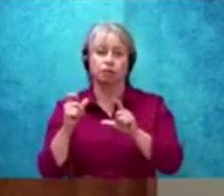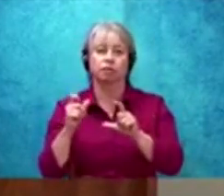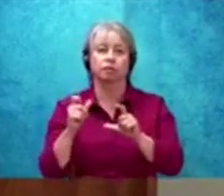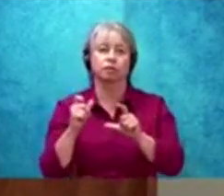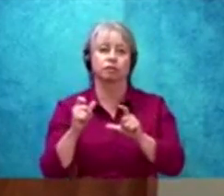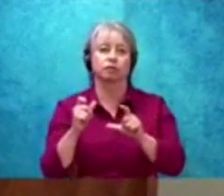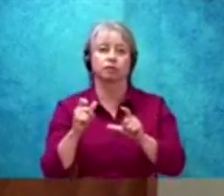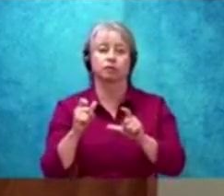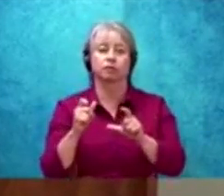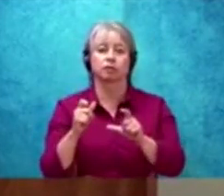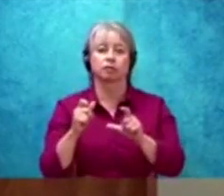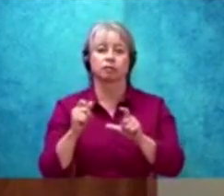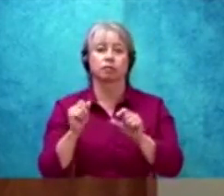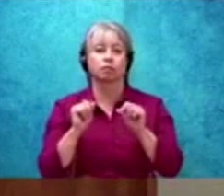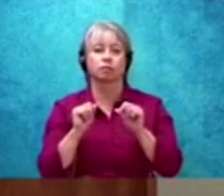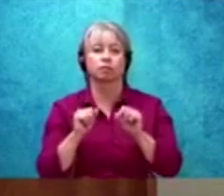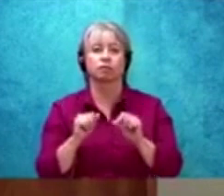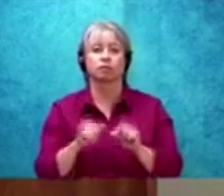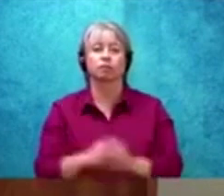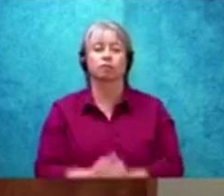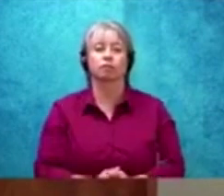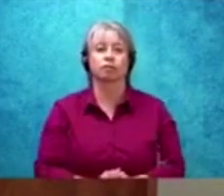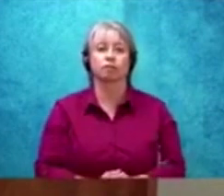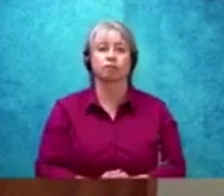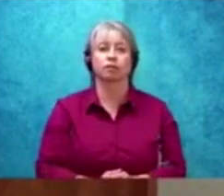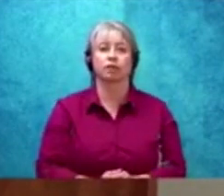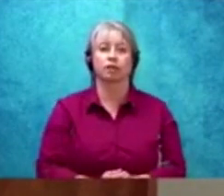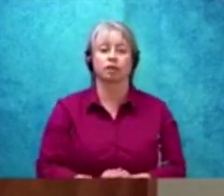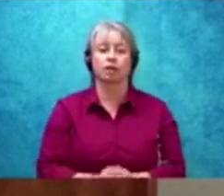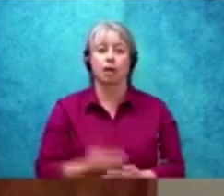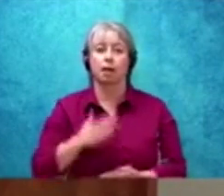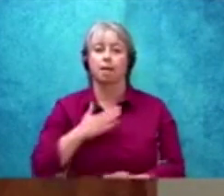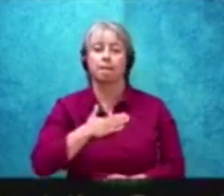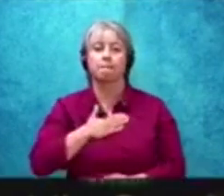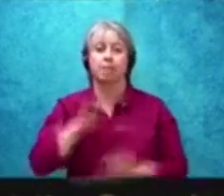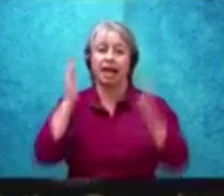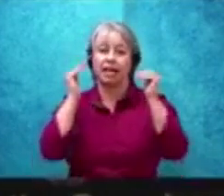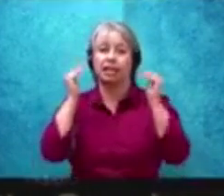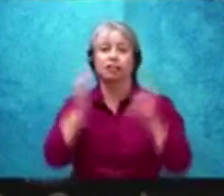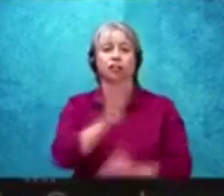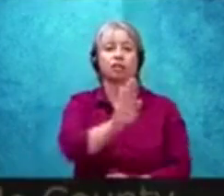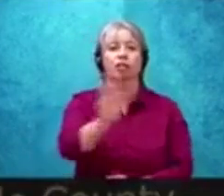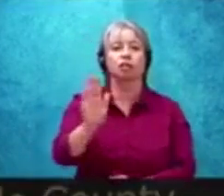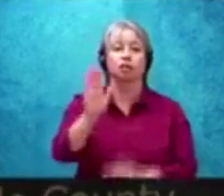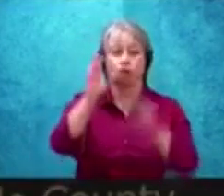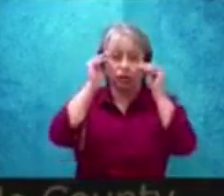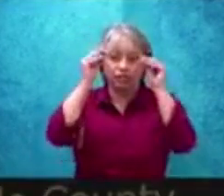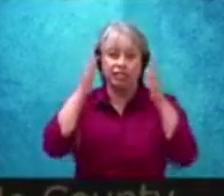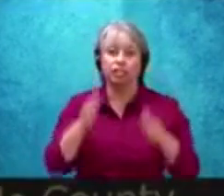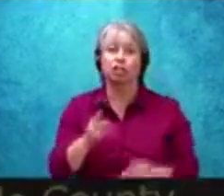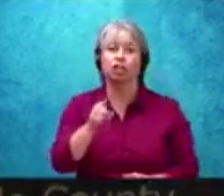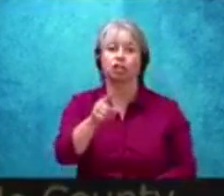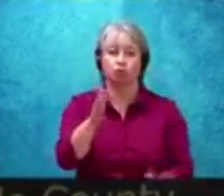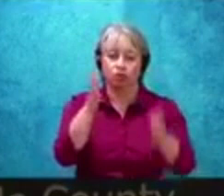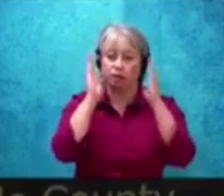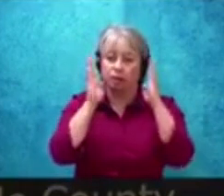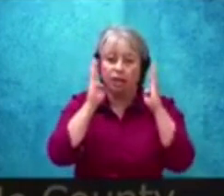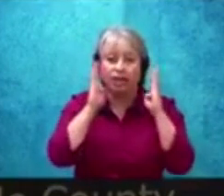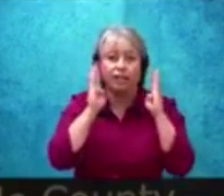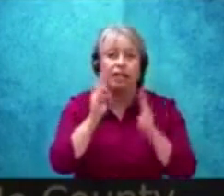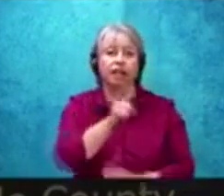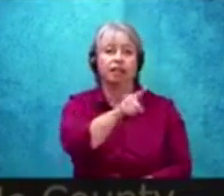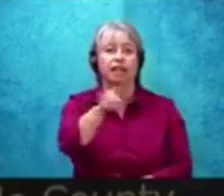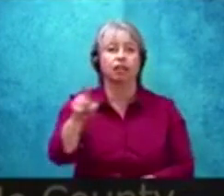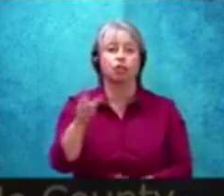slides throughout the lesson. Excuse me. My expectations as your teacher is that you will be attentive, that you will